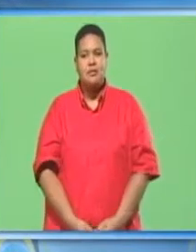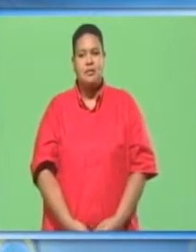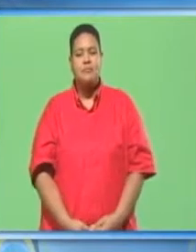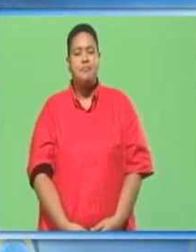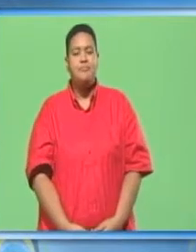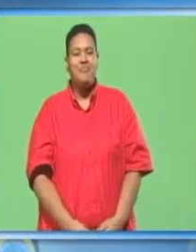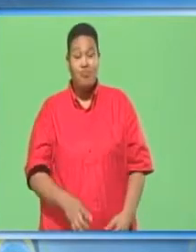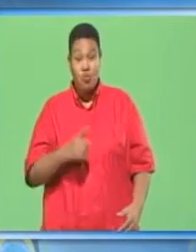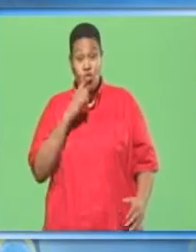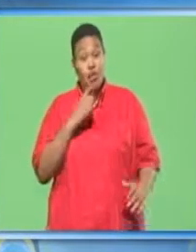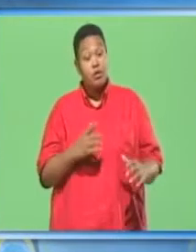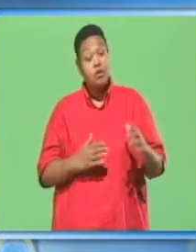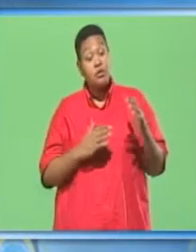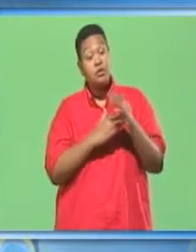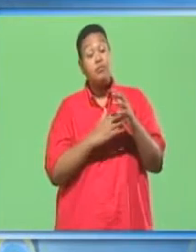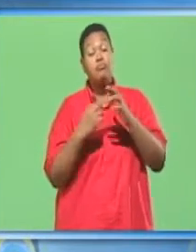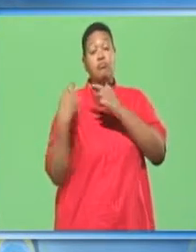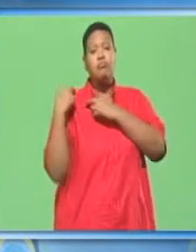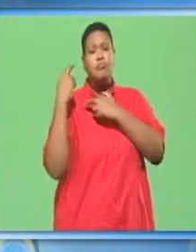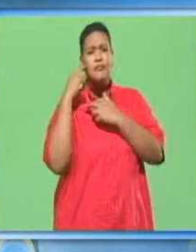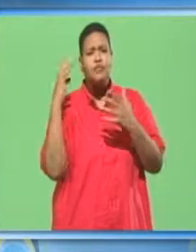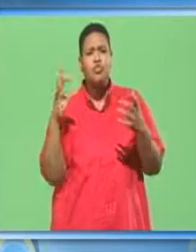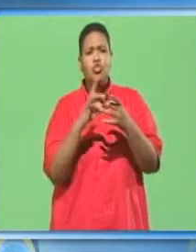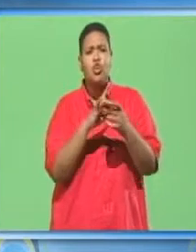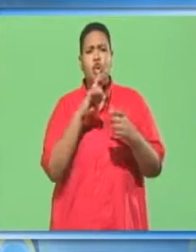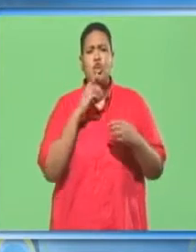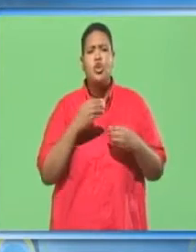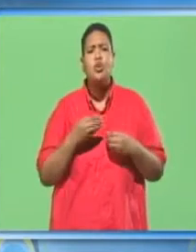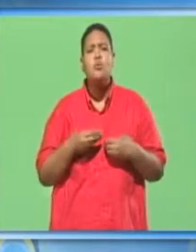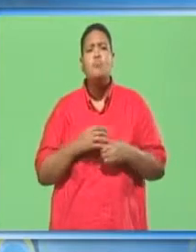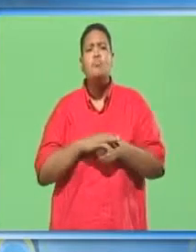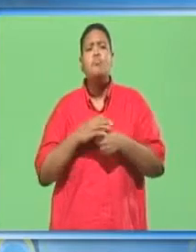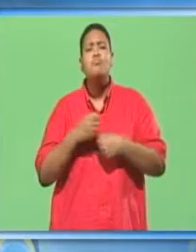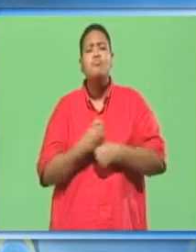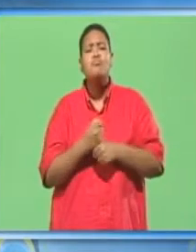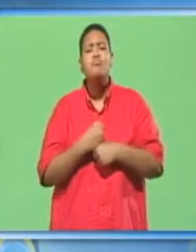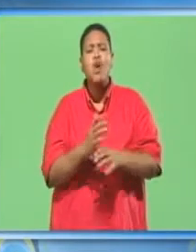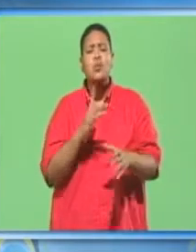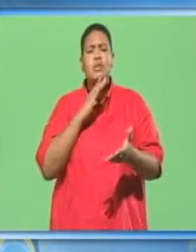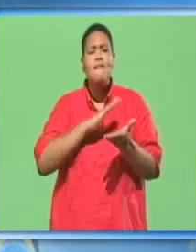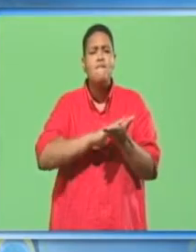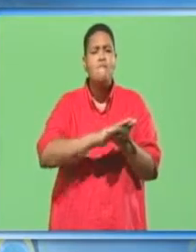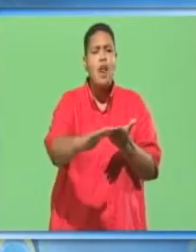The primary function of a jointer is to produce a flat surface along the length of a board.